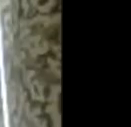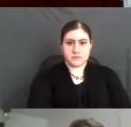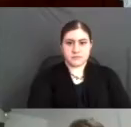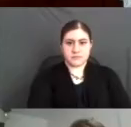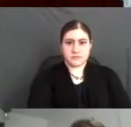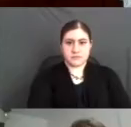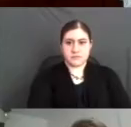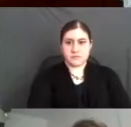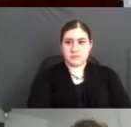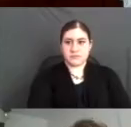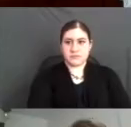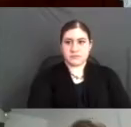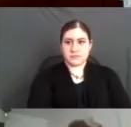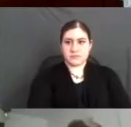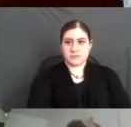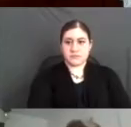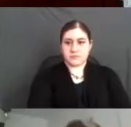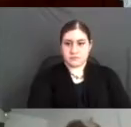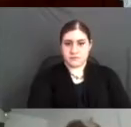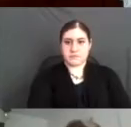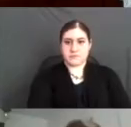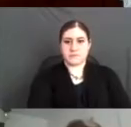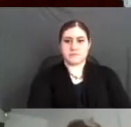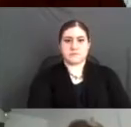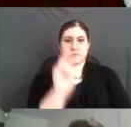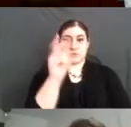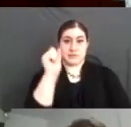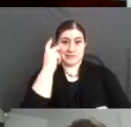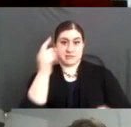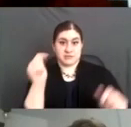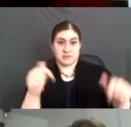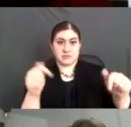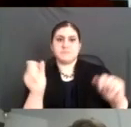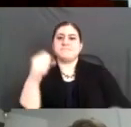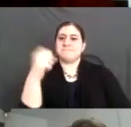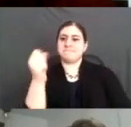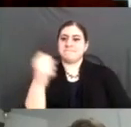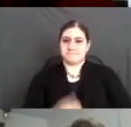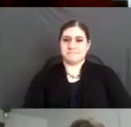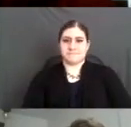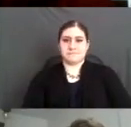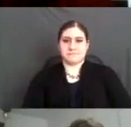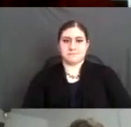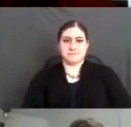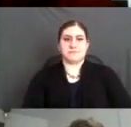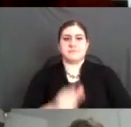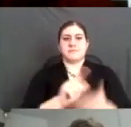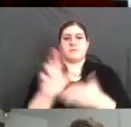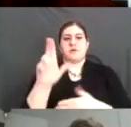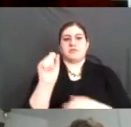webpage? Okay. You see it there, Stephanie? Yes. All right, so we're just at